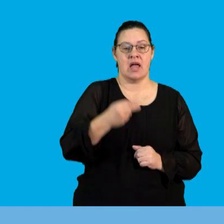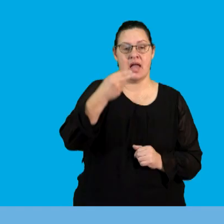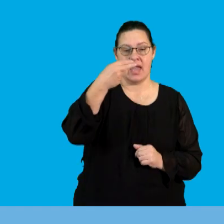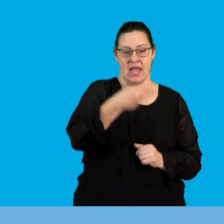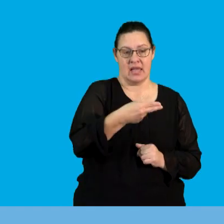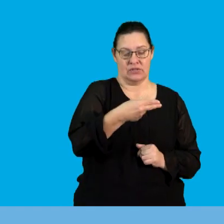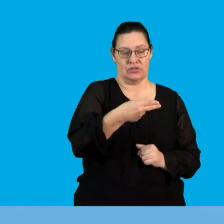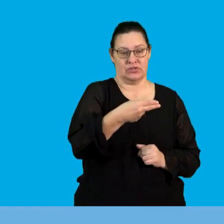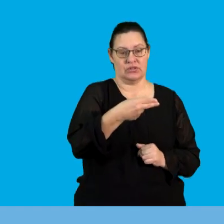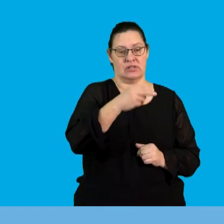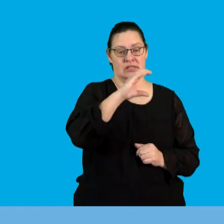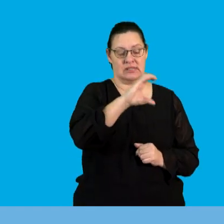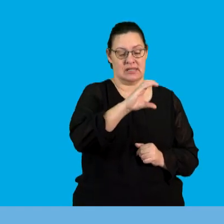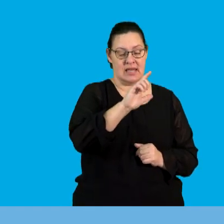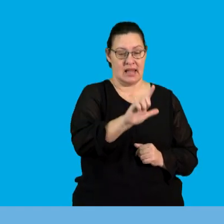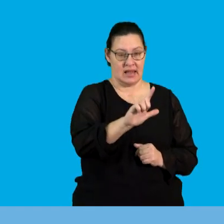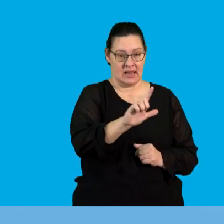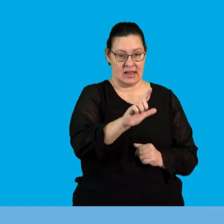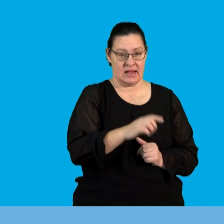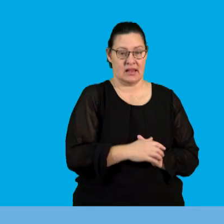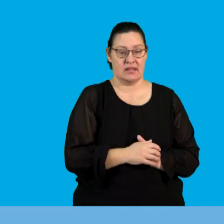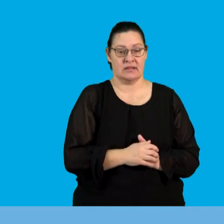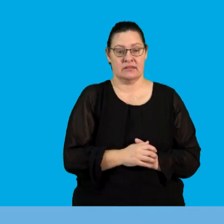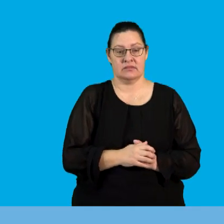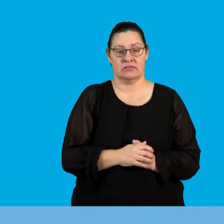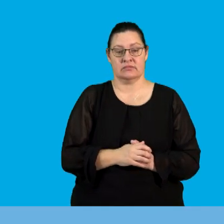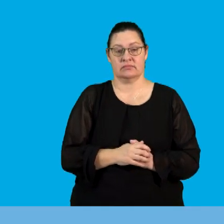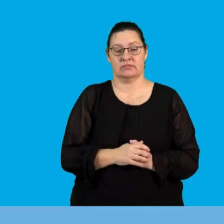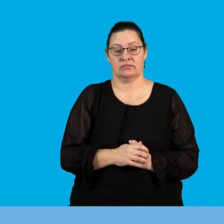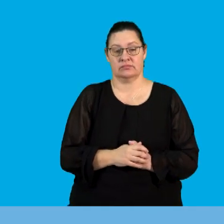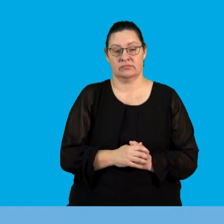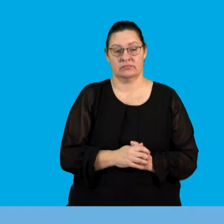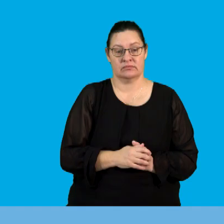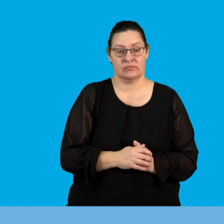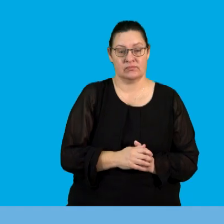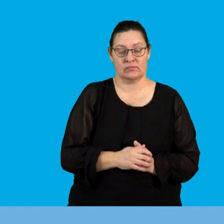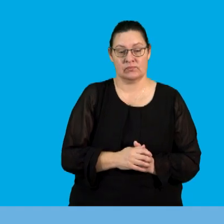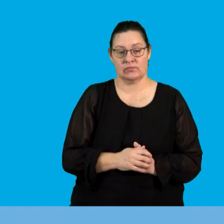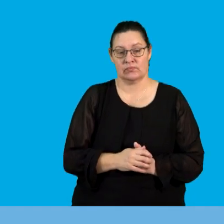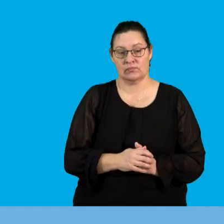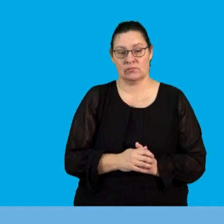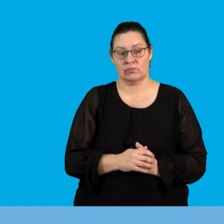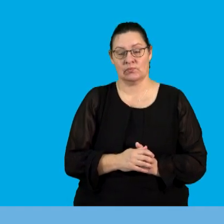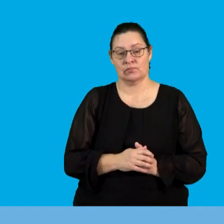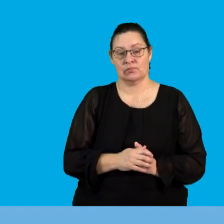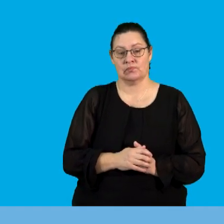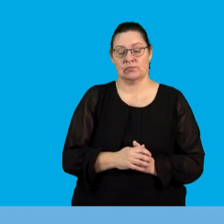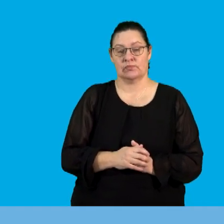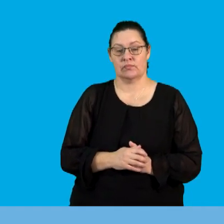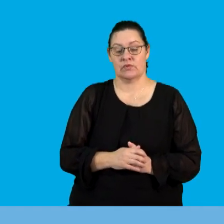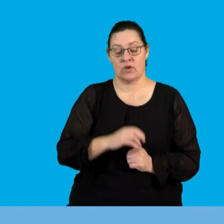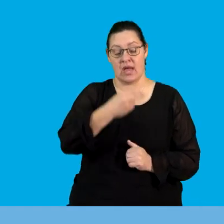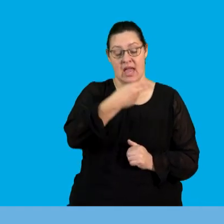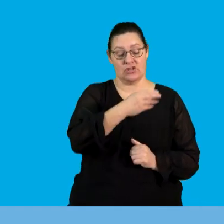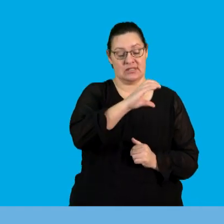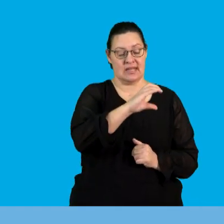or a chemical formula of HCl. Capital letter H, capital letter C, and small letter L.